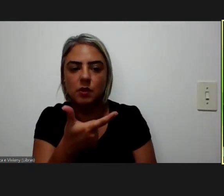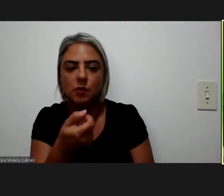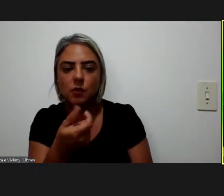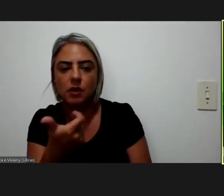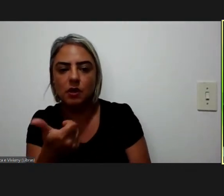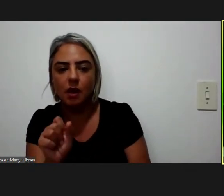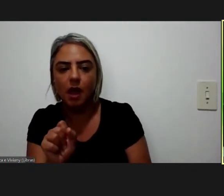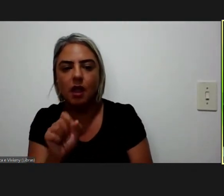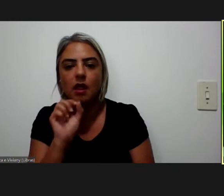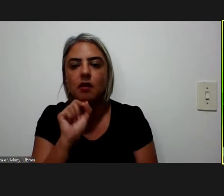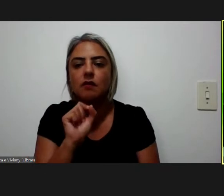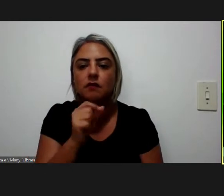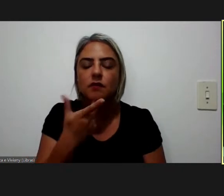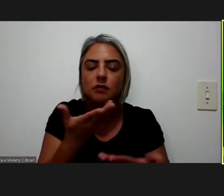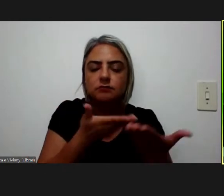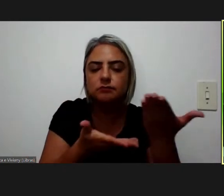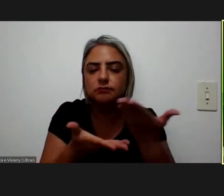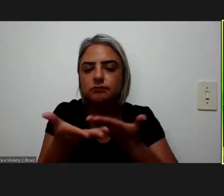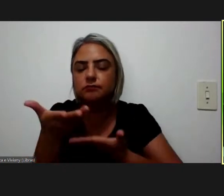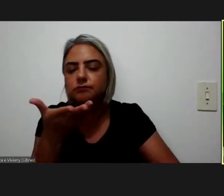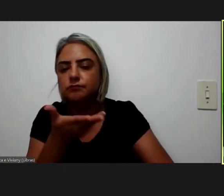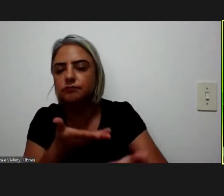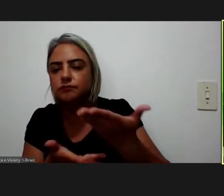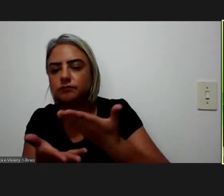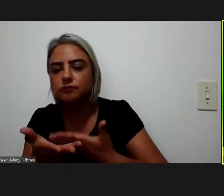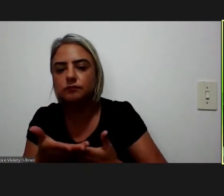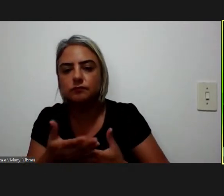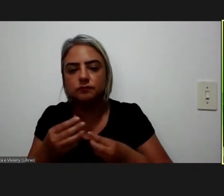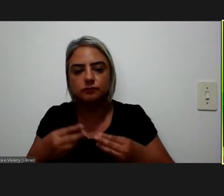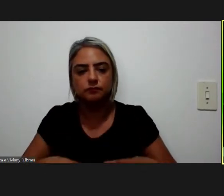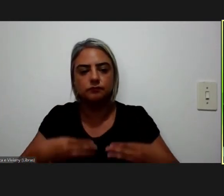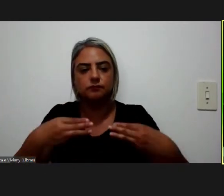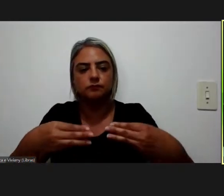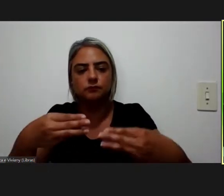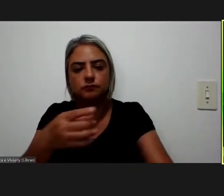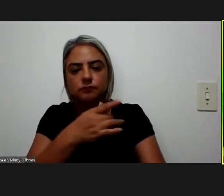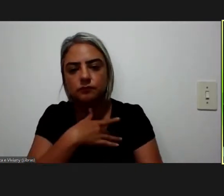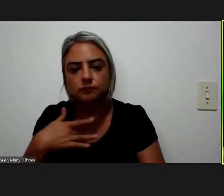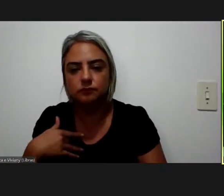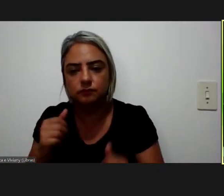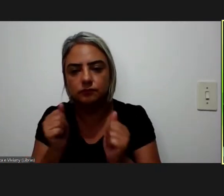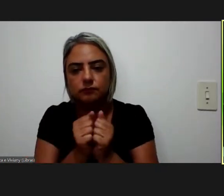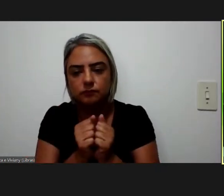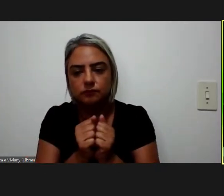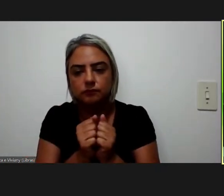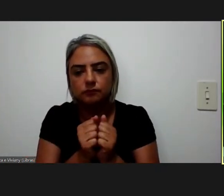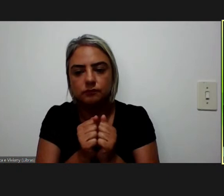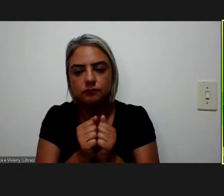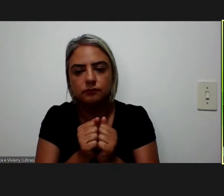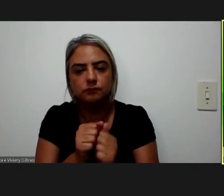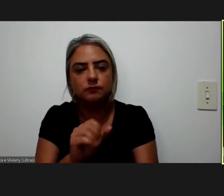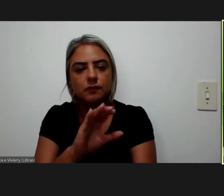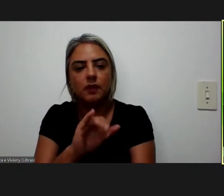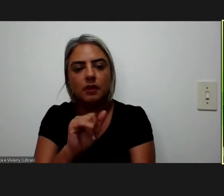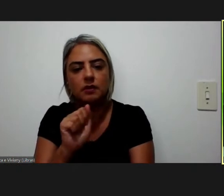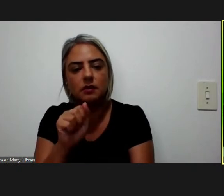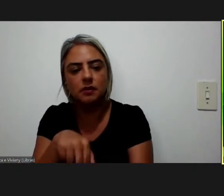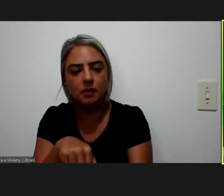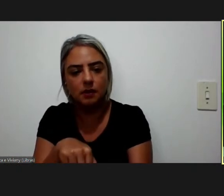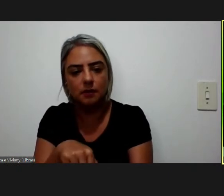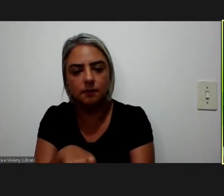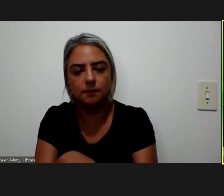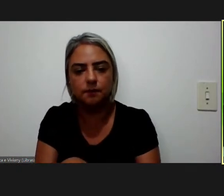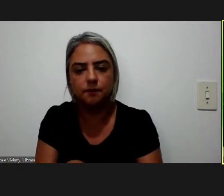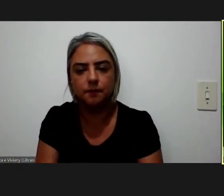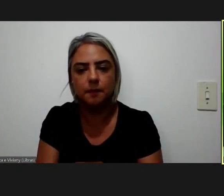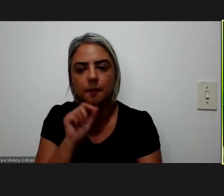in 2010 came through articulations from the Ministry of Health alongside